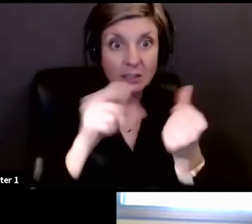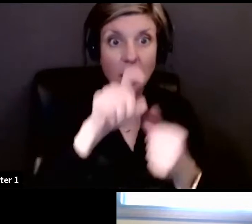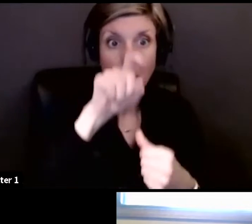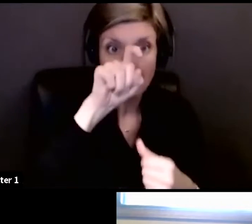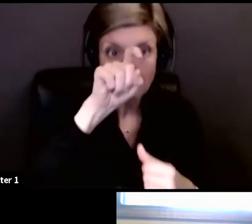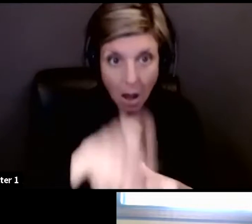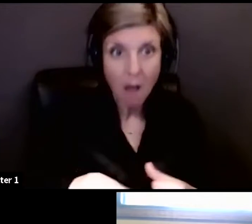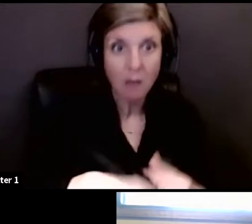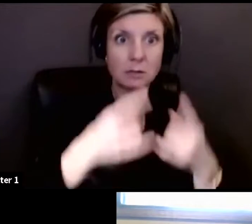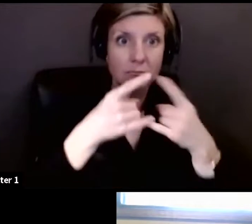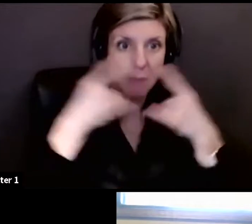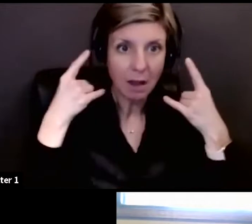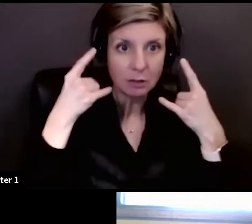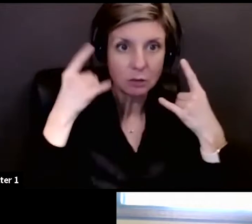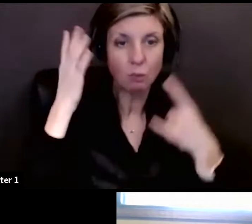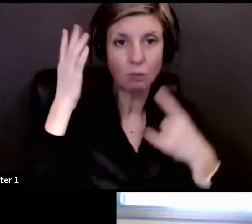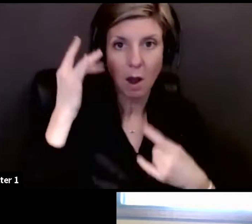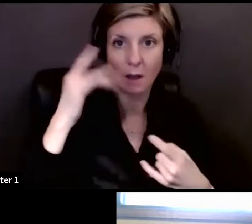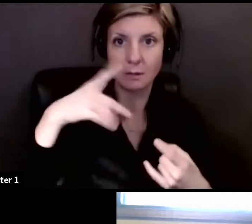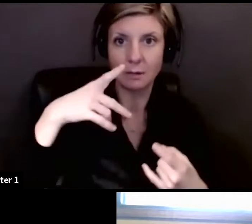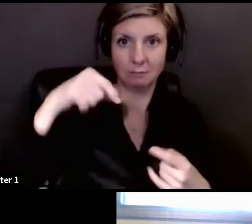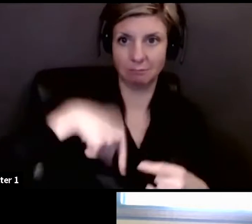panoramic, it is a Pandora's box.